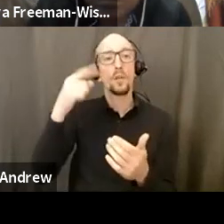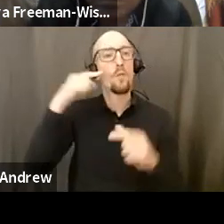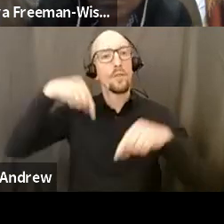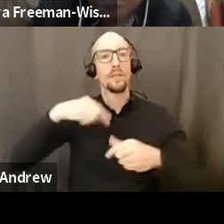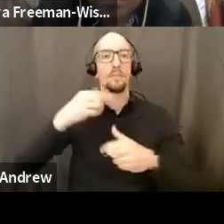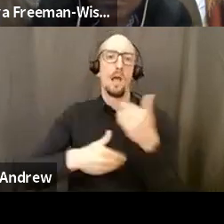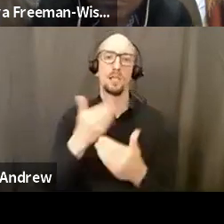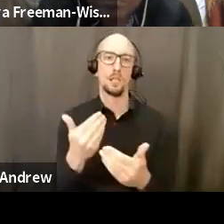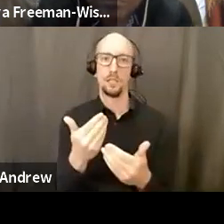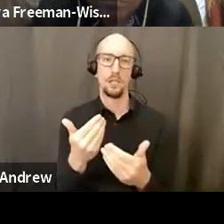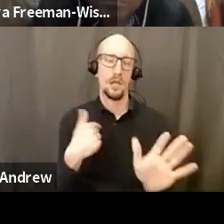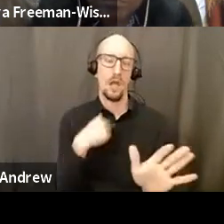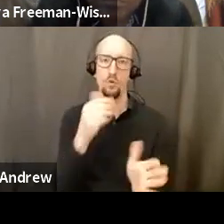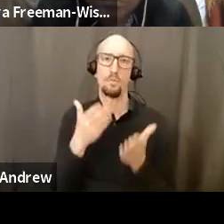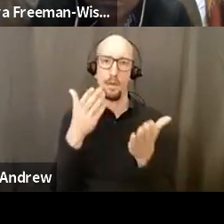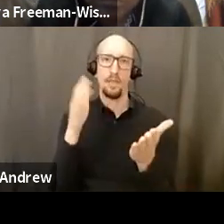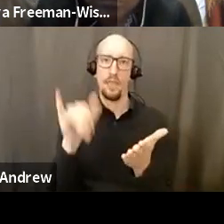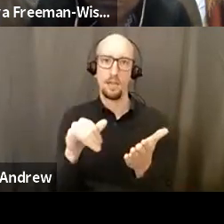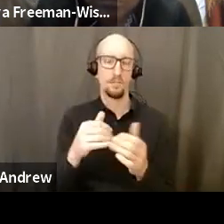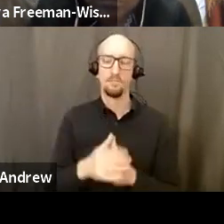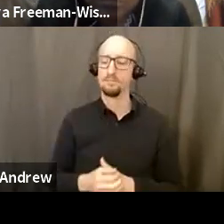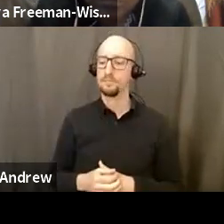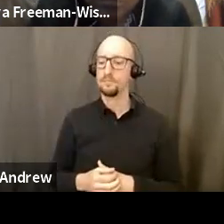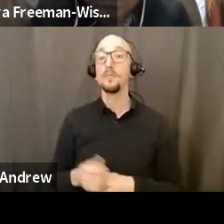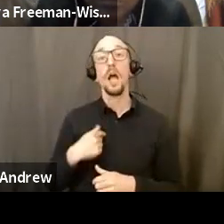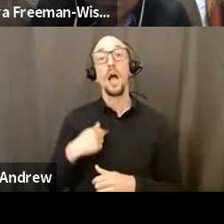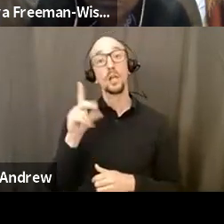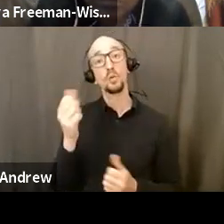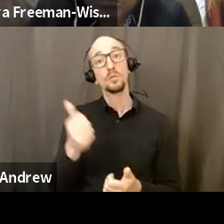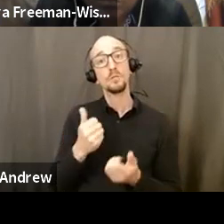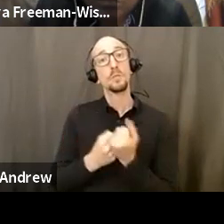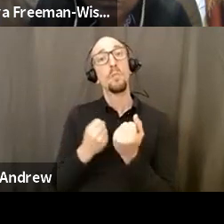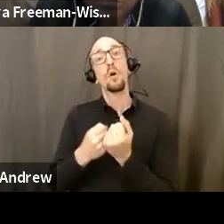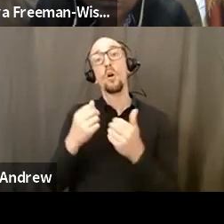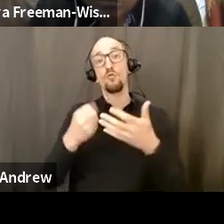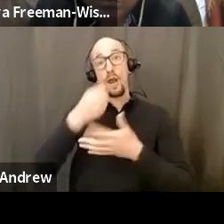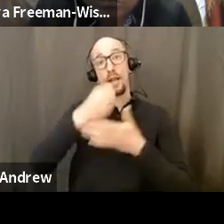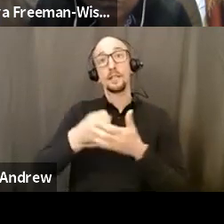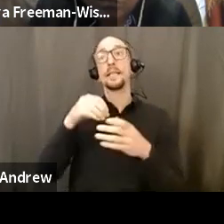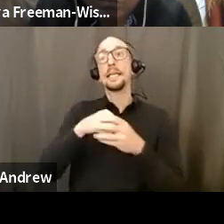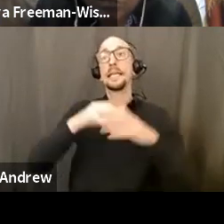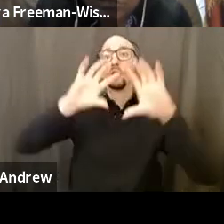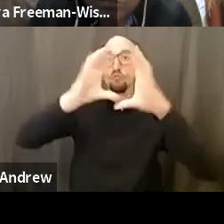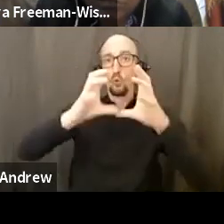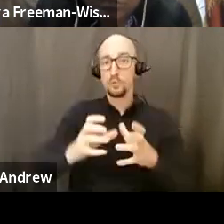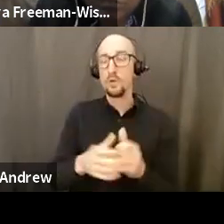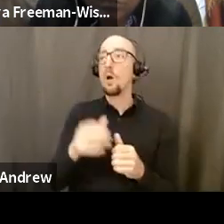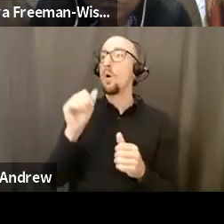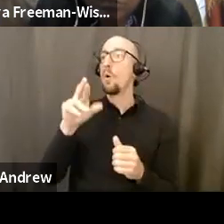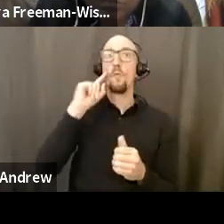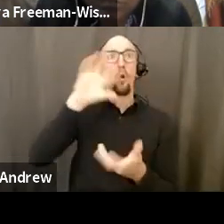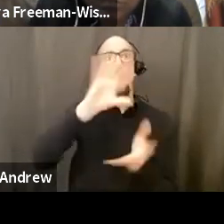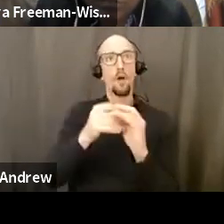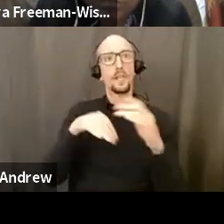school. I do support a rank within tiers or a ranking system for the overall admissions, but